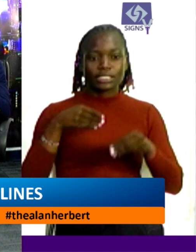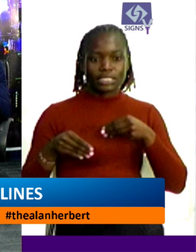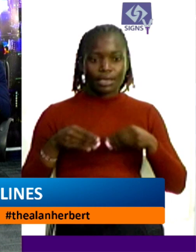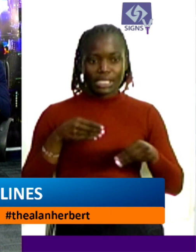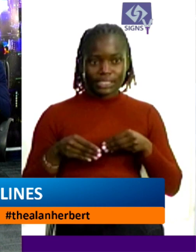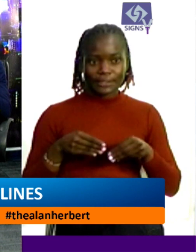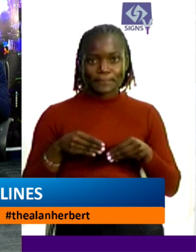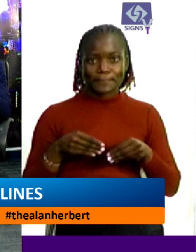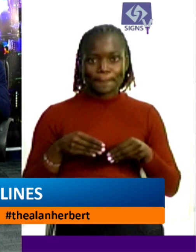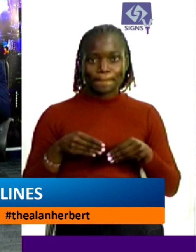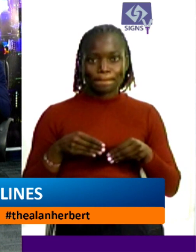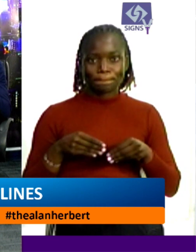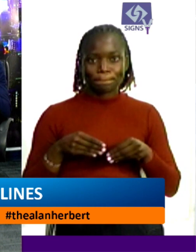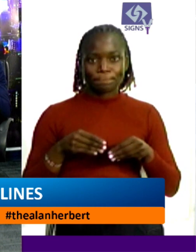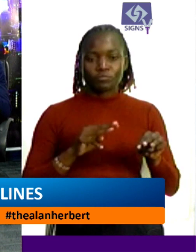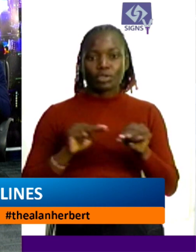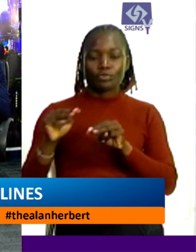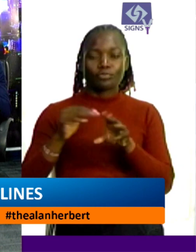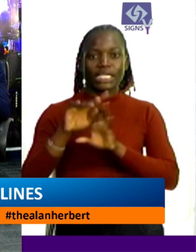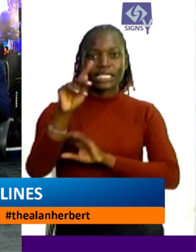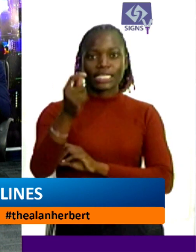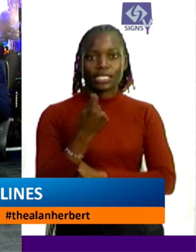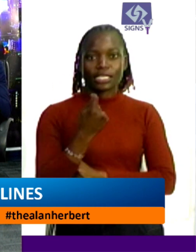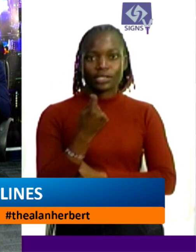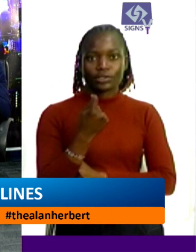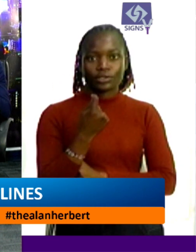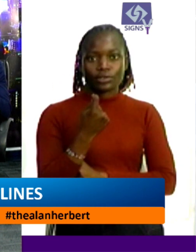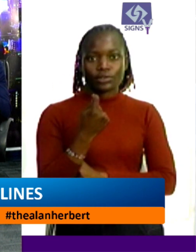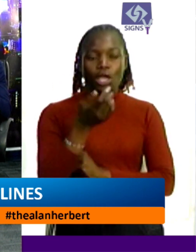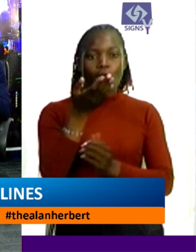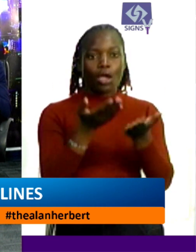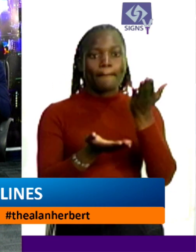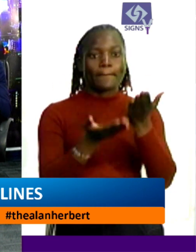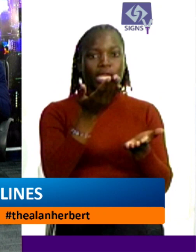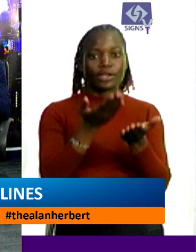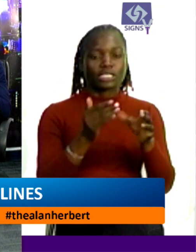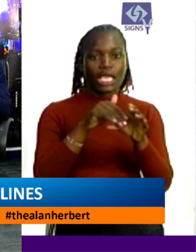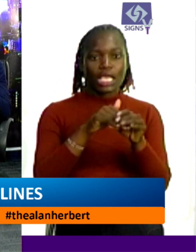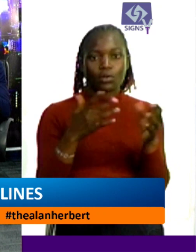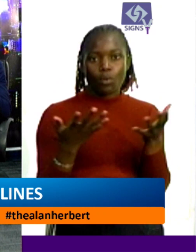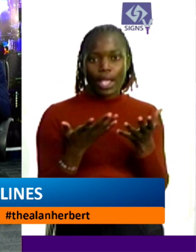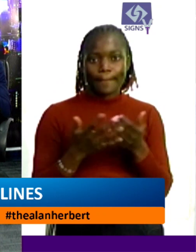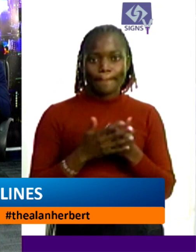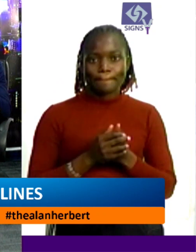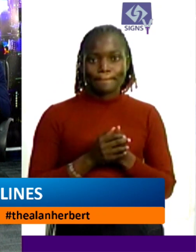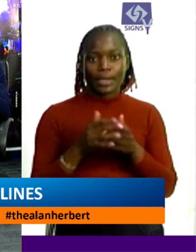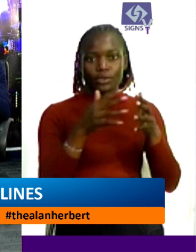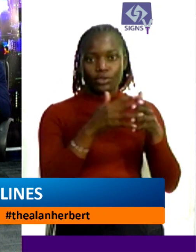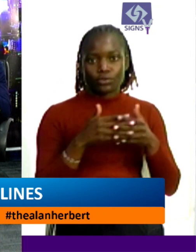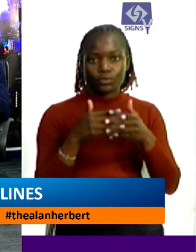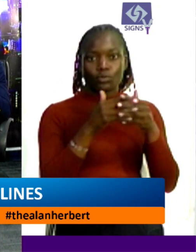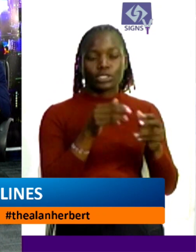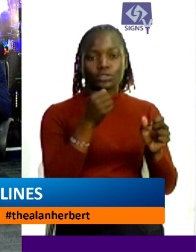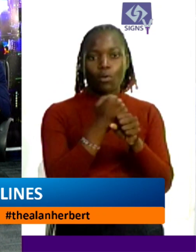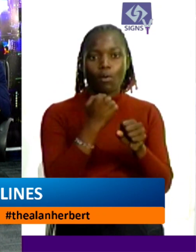disability movement in Kenya, in comparison now to the one in the US, works